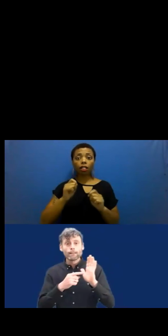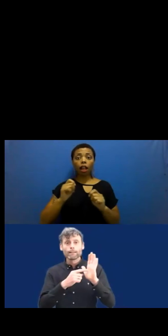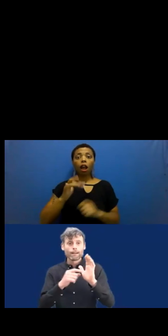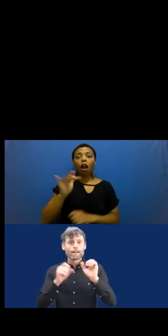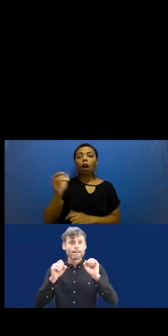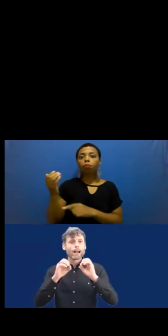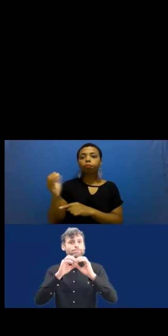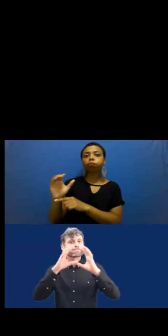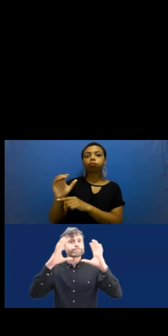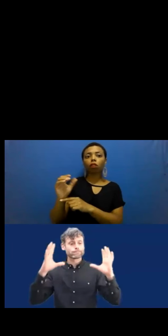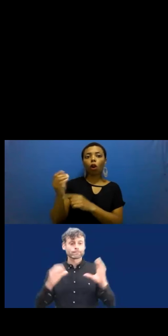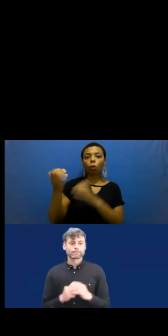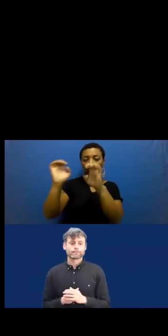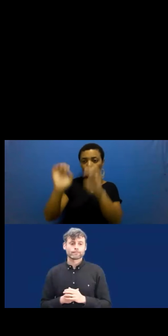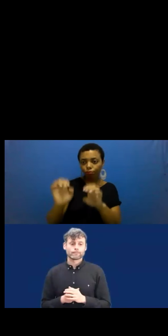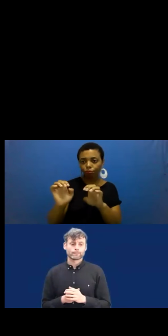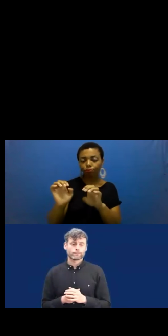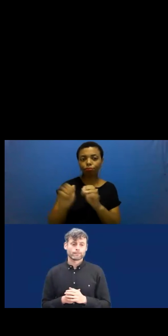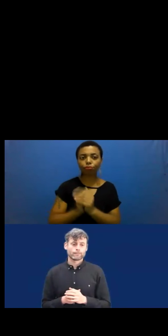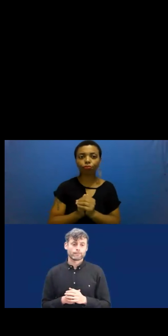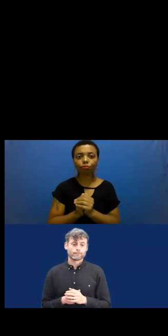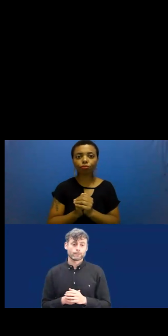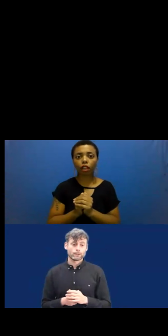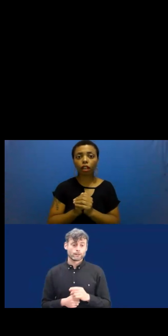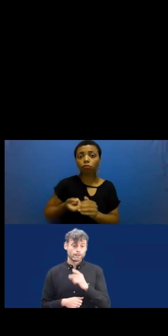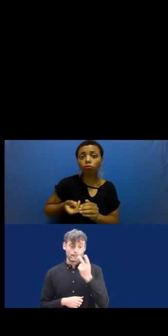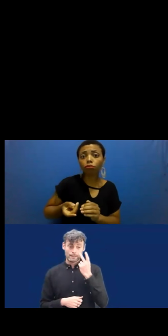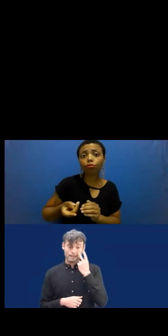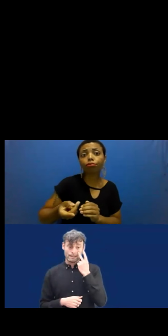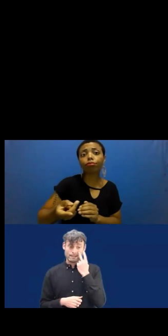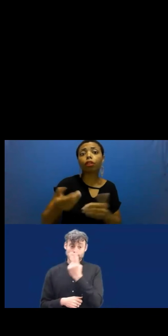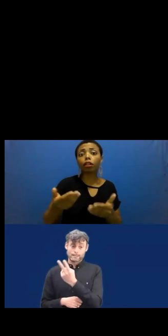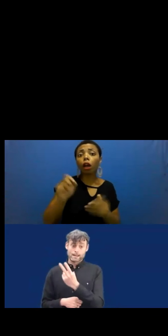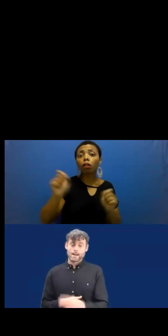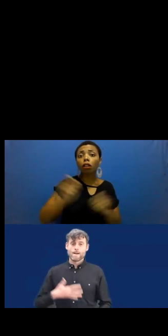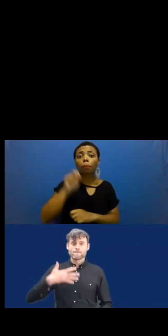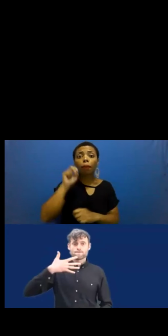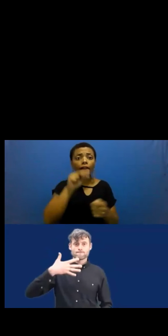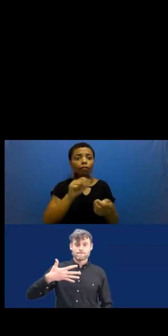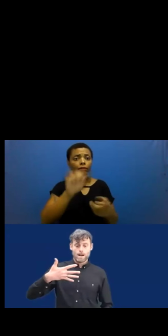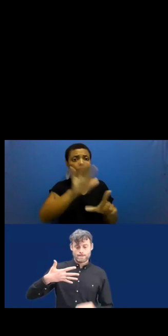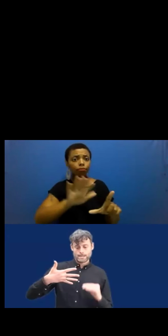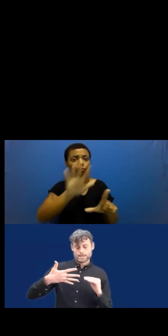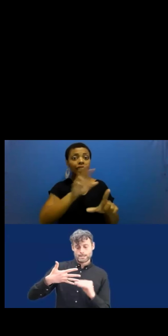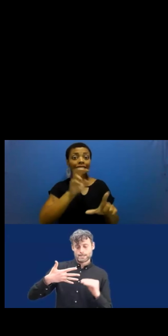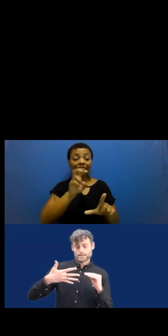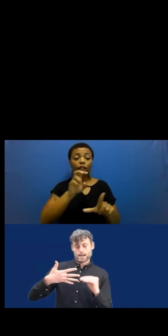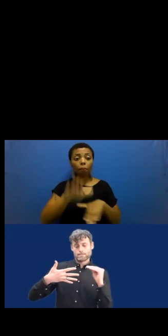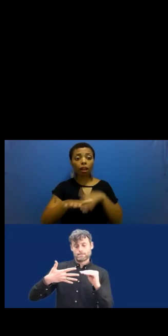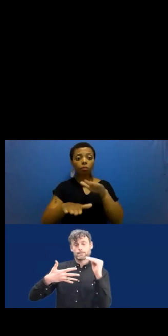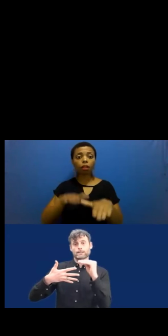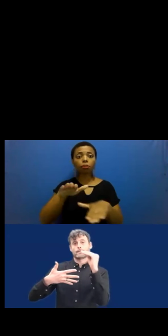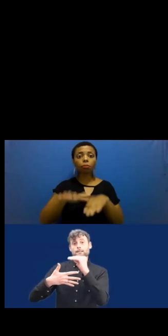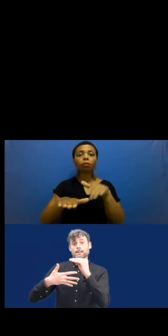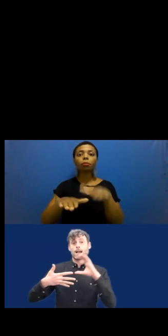narrations. In the picture you can see the 5 steps of the CLAD, which you can